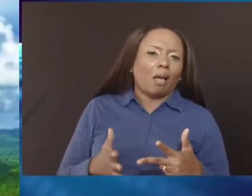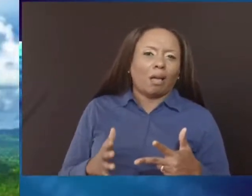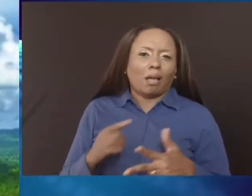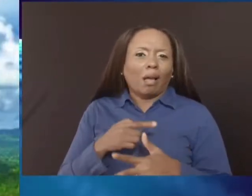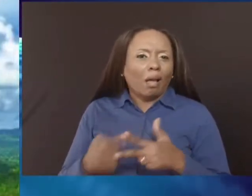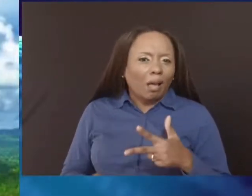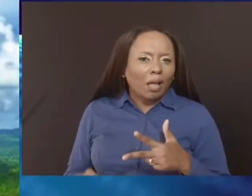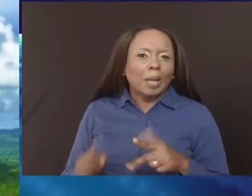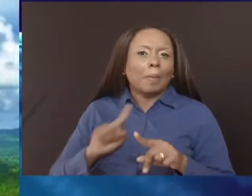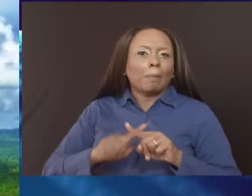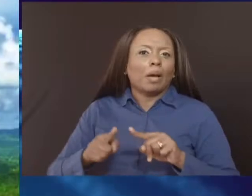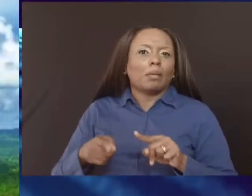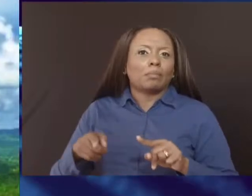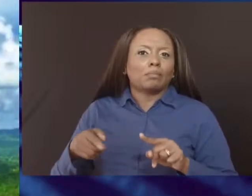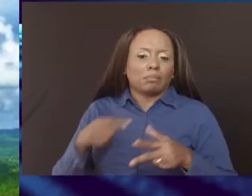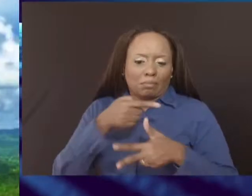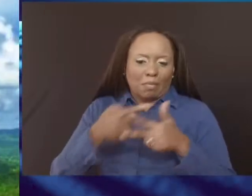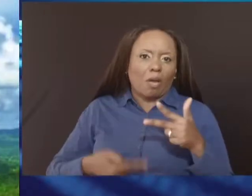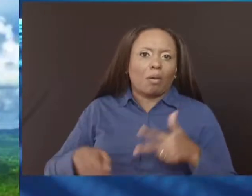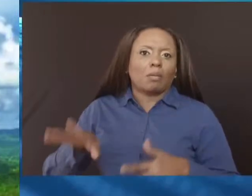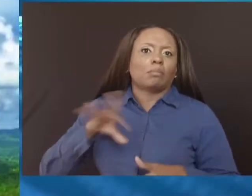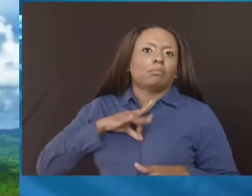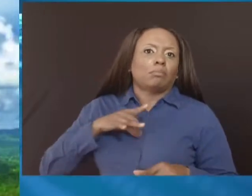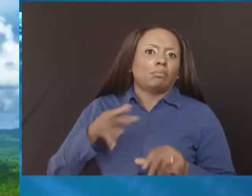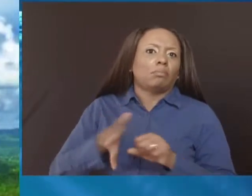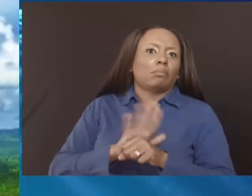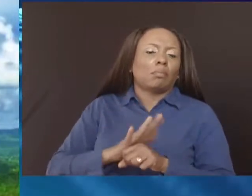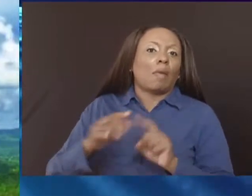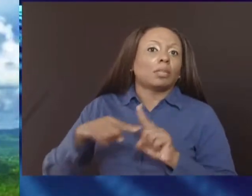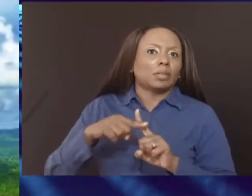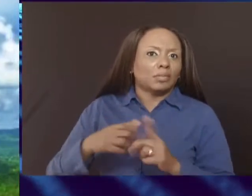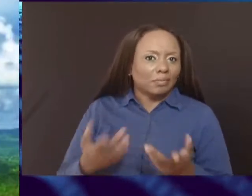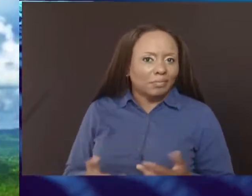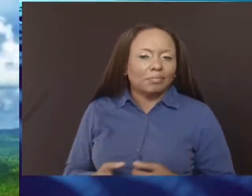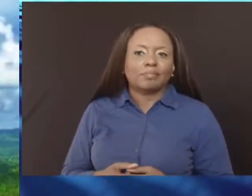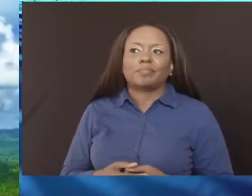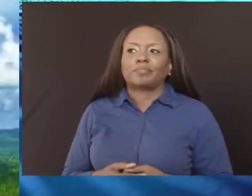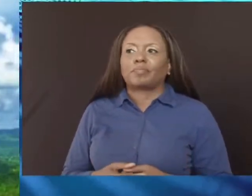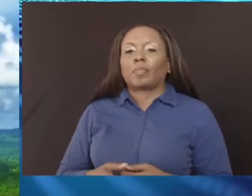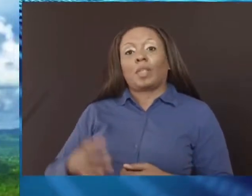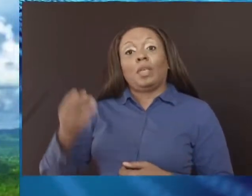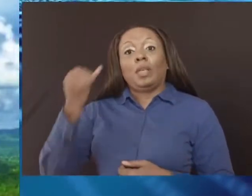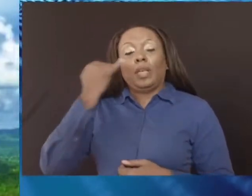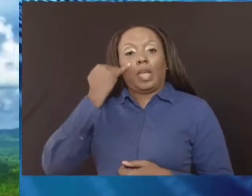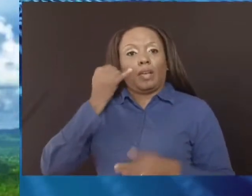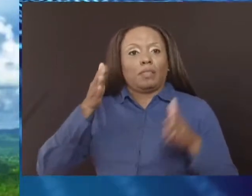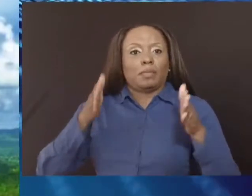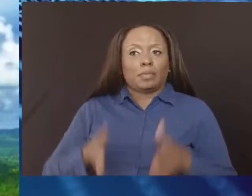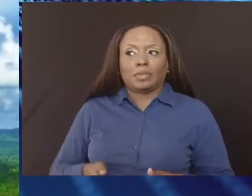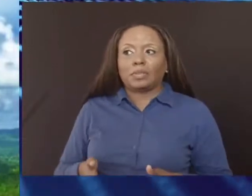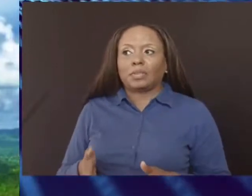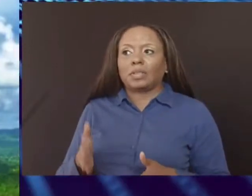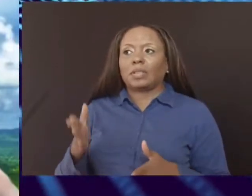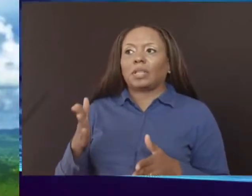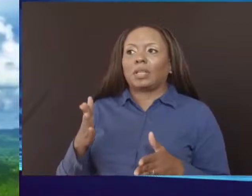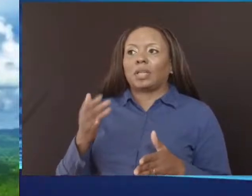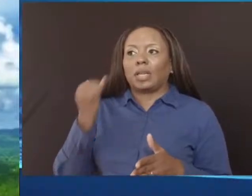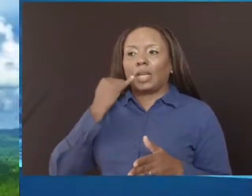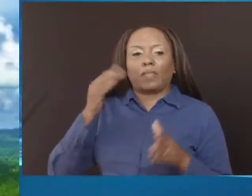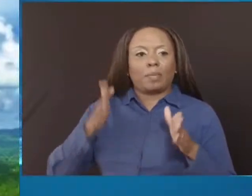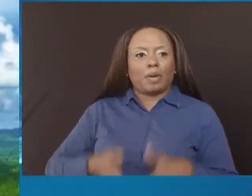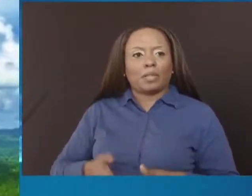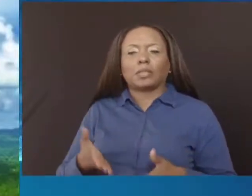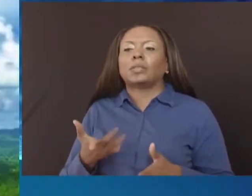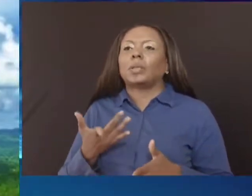of urgency in terms of which we need to intervene. So for instance, if a person is an extremist, or let me take that term out